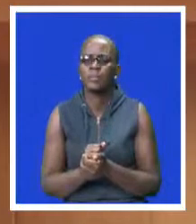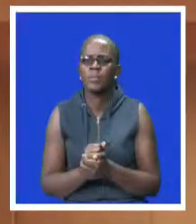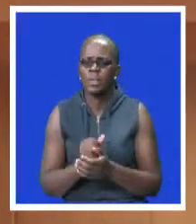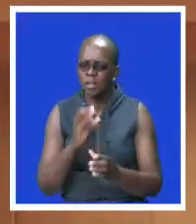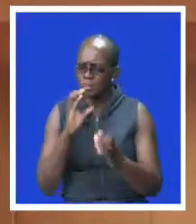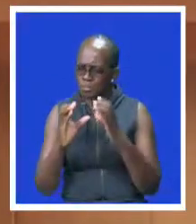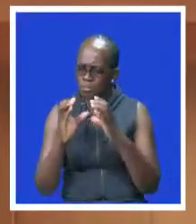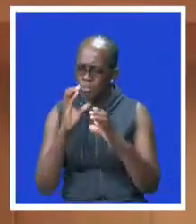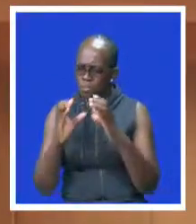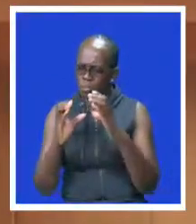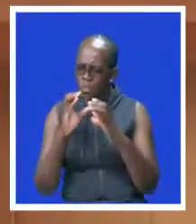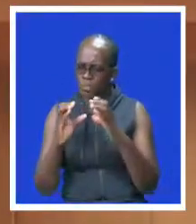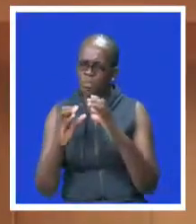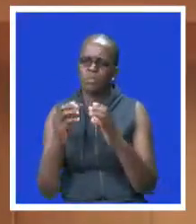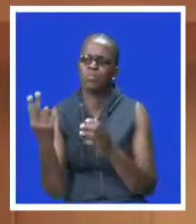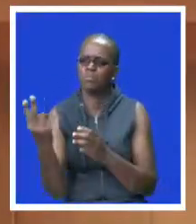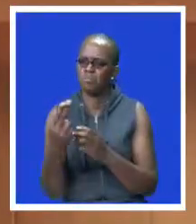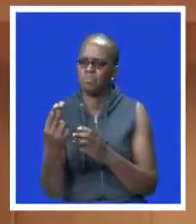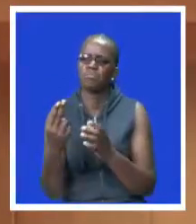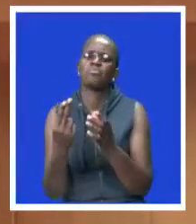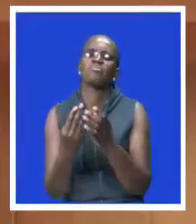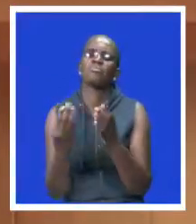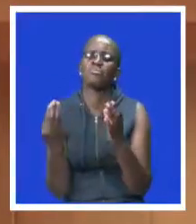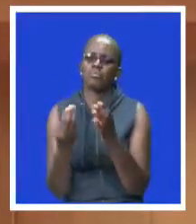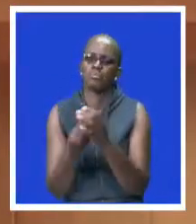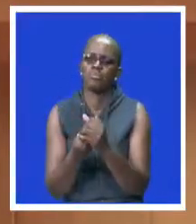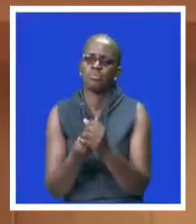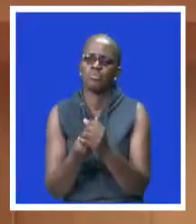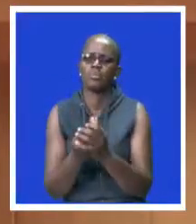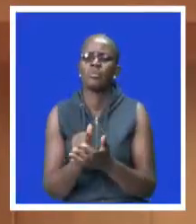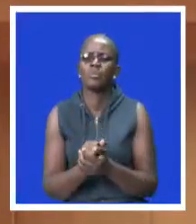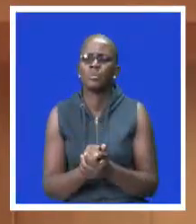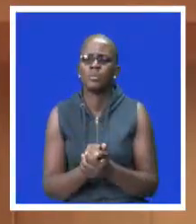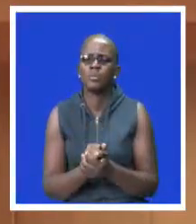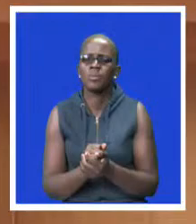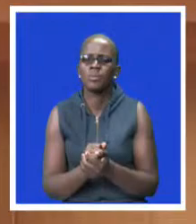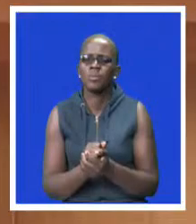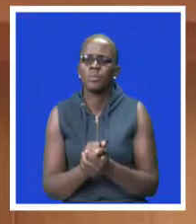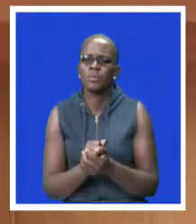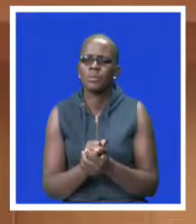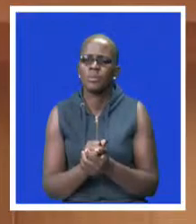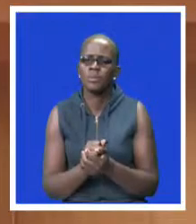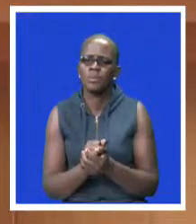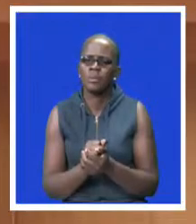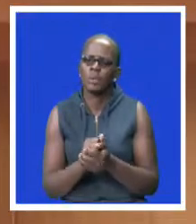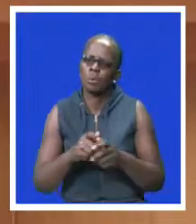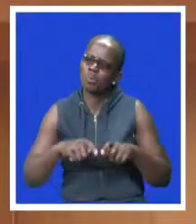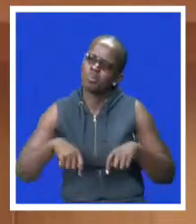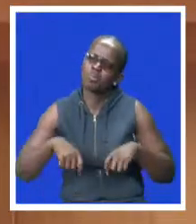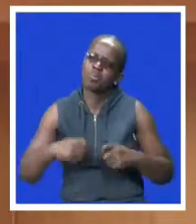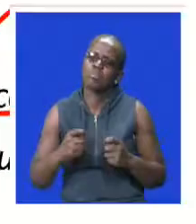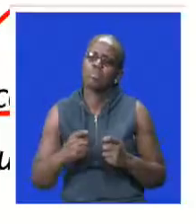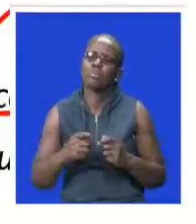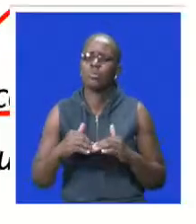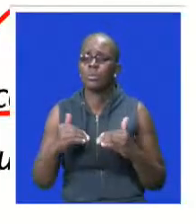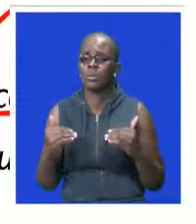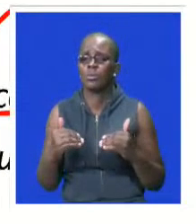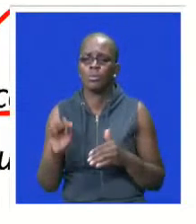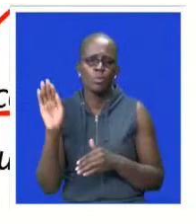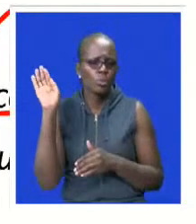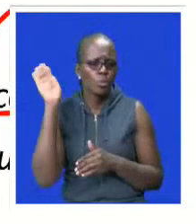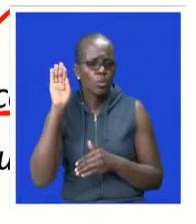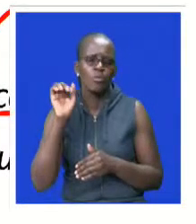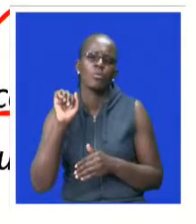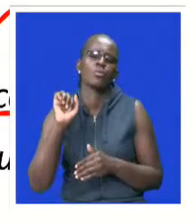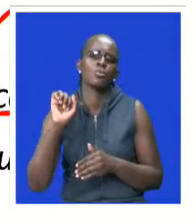with each other regularly. And it was so saddening to hear that you tested positive for corona. Right. This